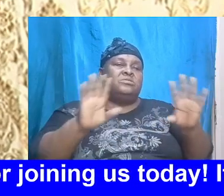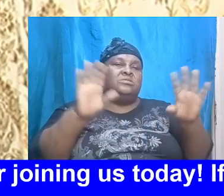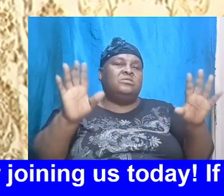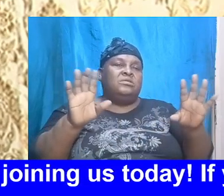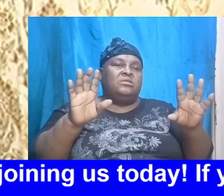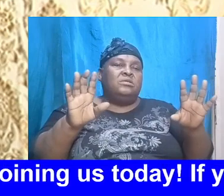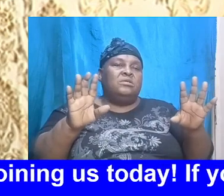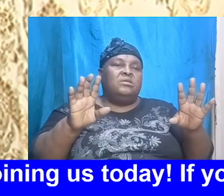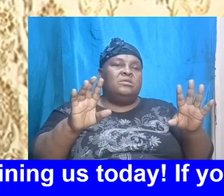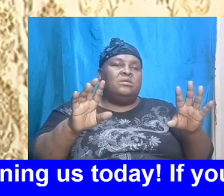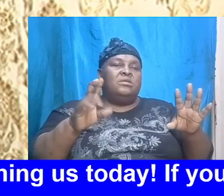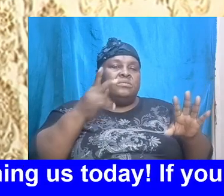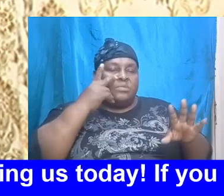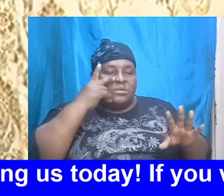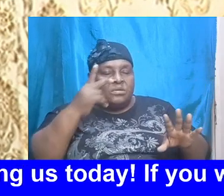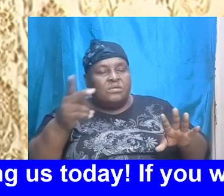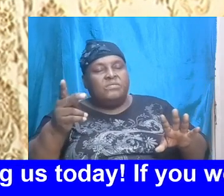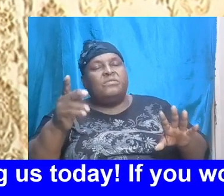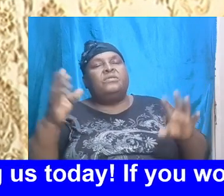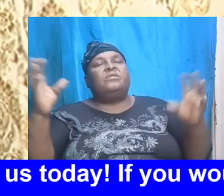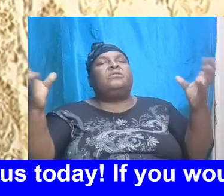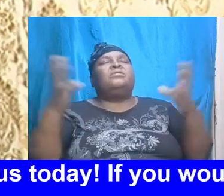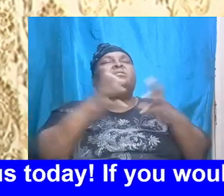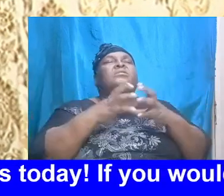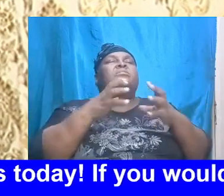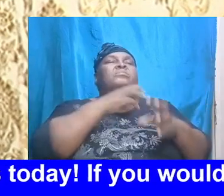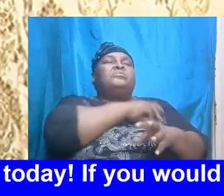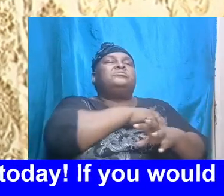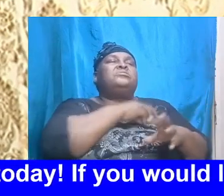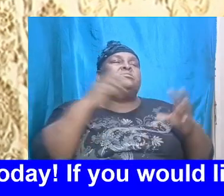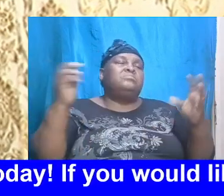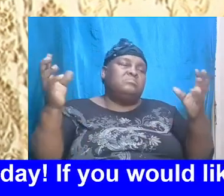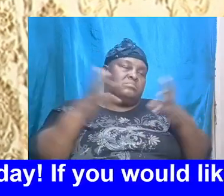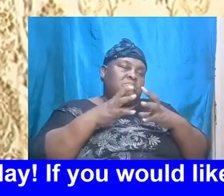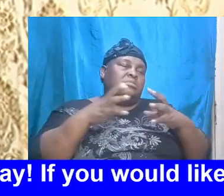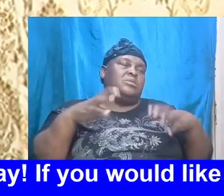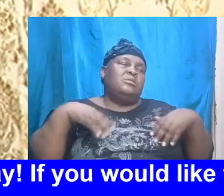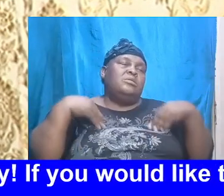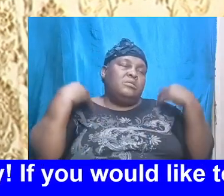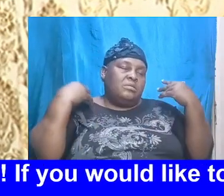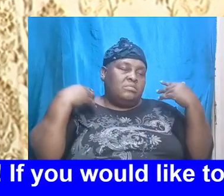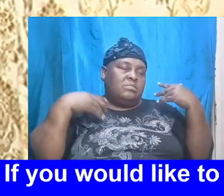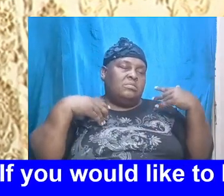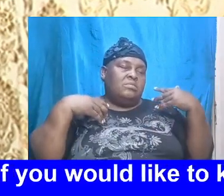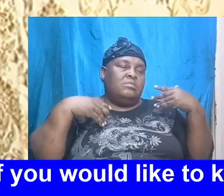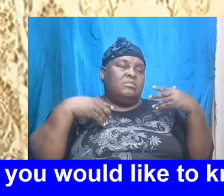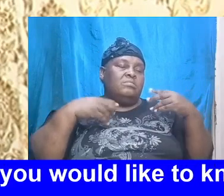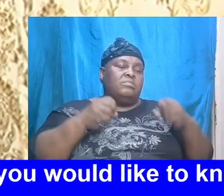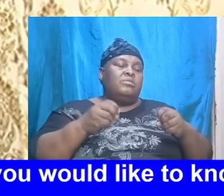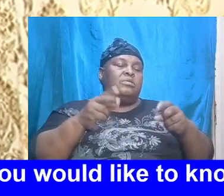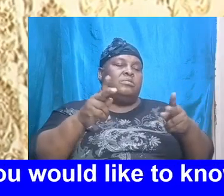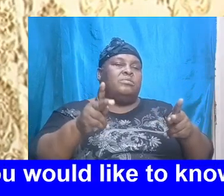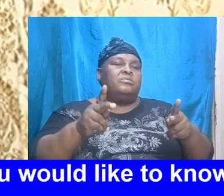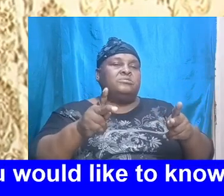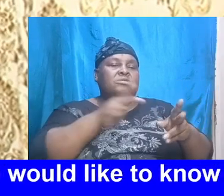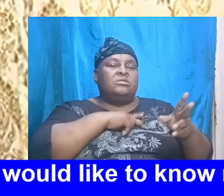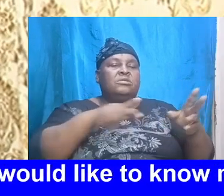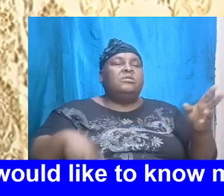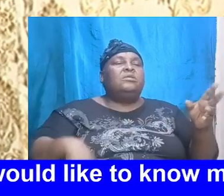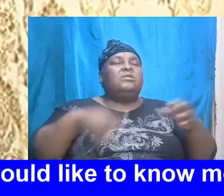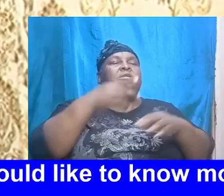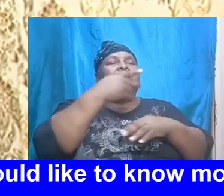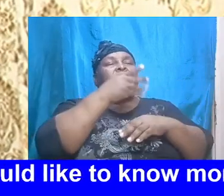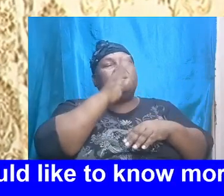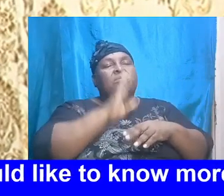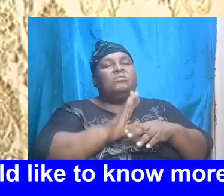forward for the convention that is taking place, that we'll be united together. Amen. That we'll be accomplished a lot for the purpose and the kingdom of God. Help us